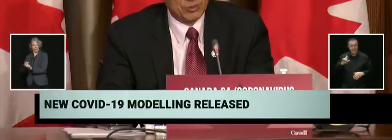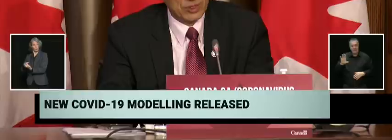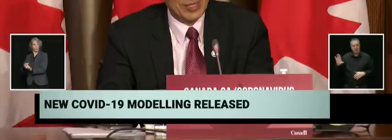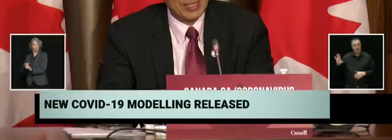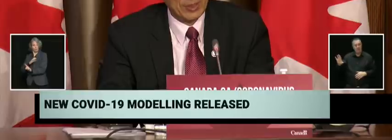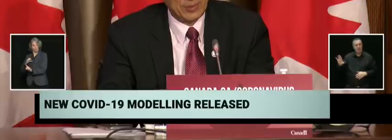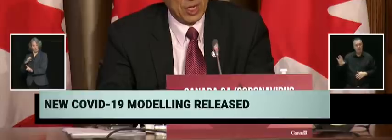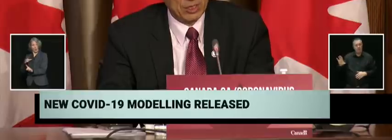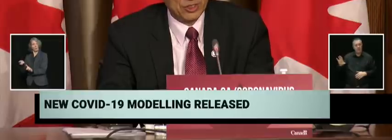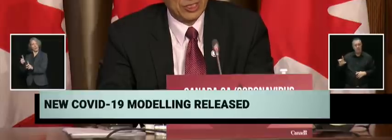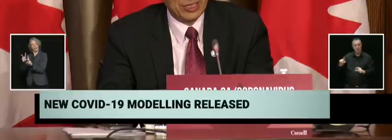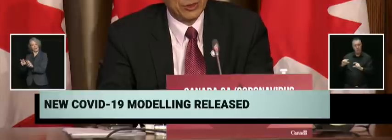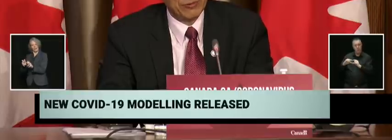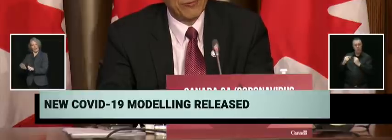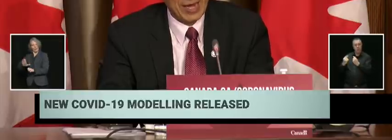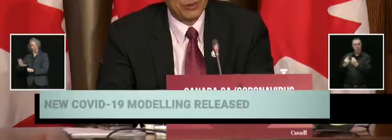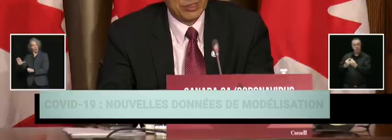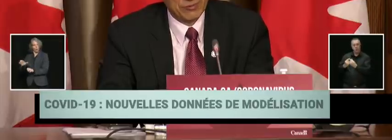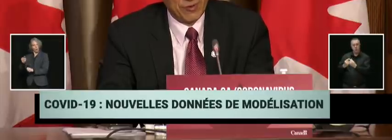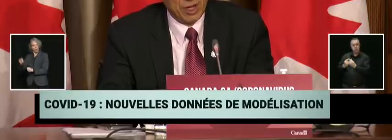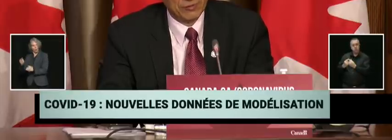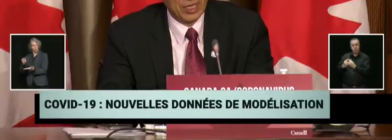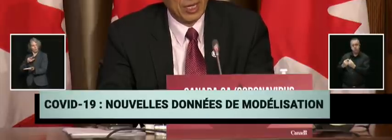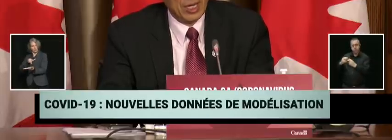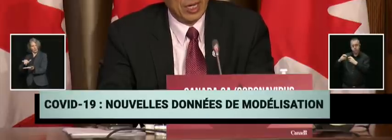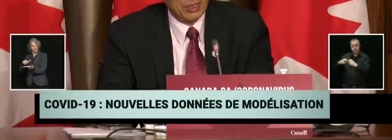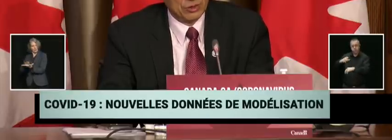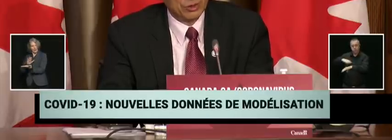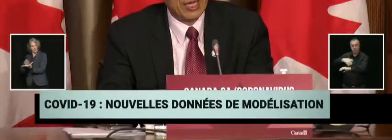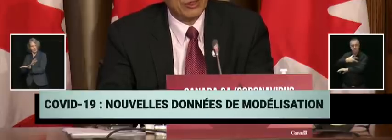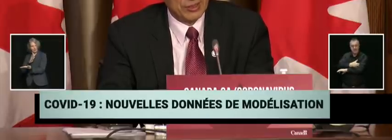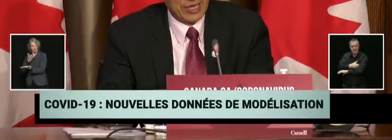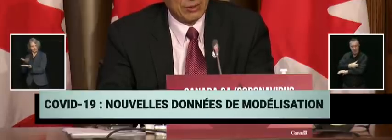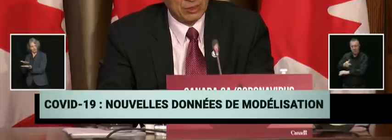Quebec in terms of its epidemiology and the other factors involved,